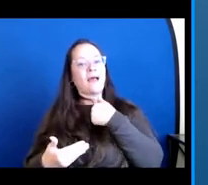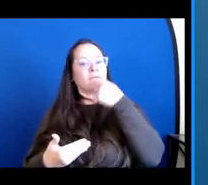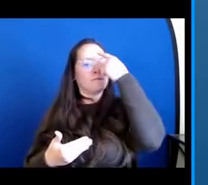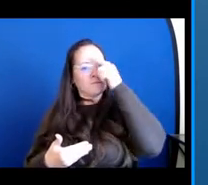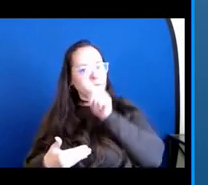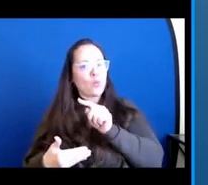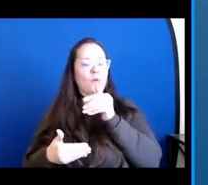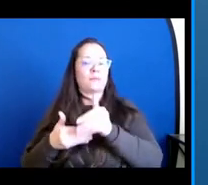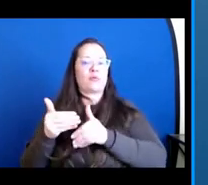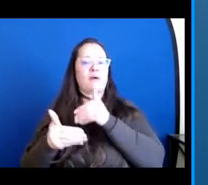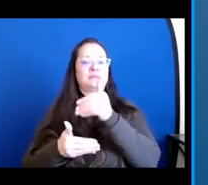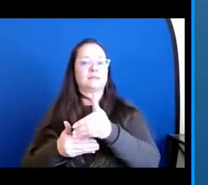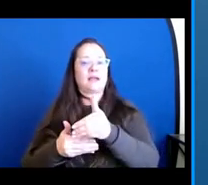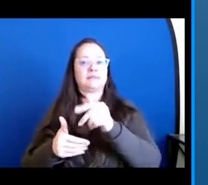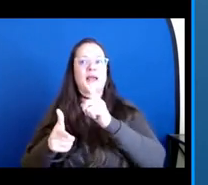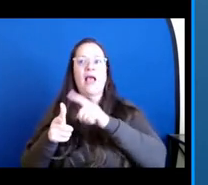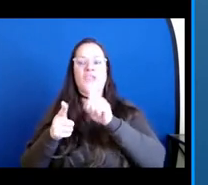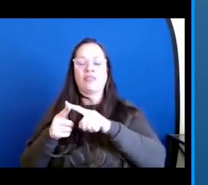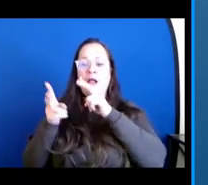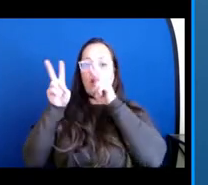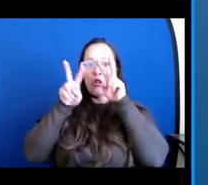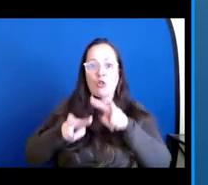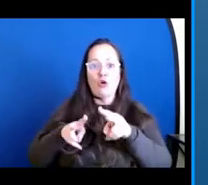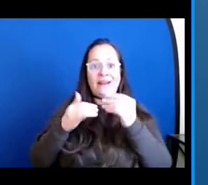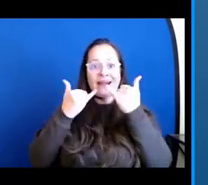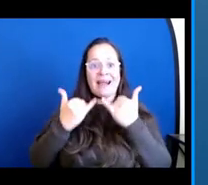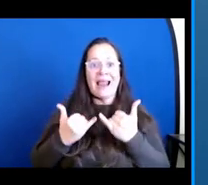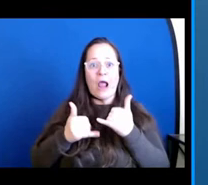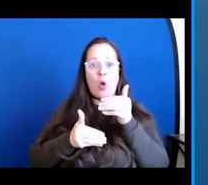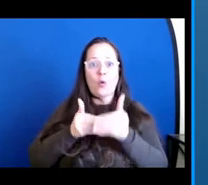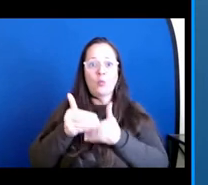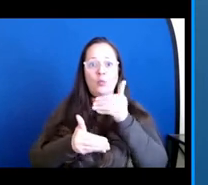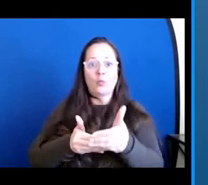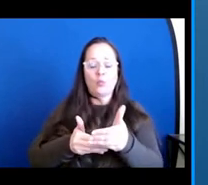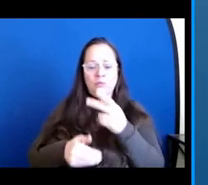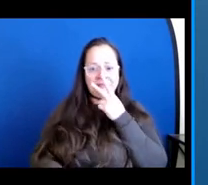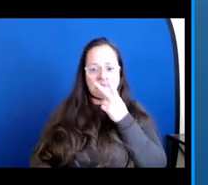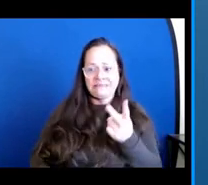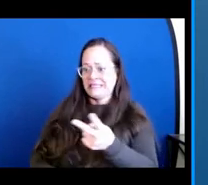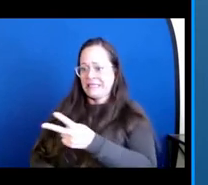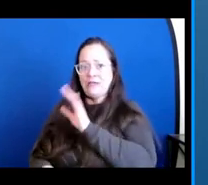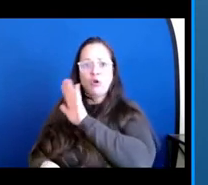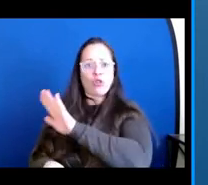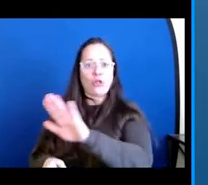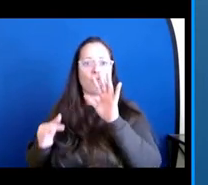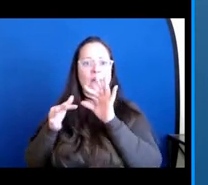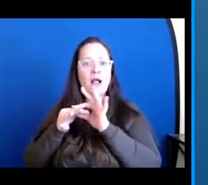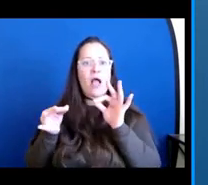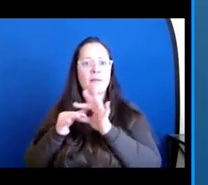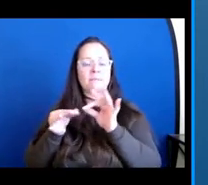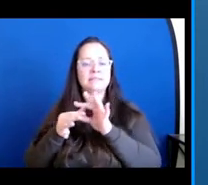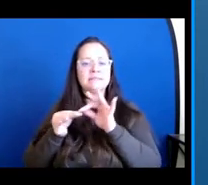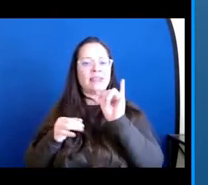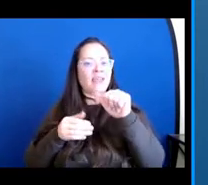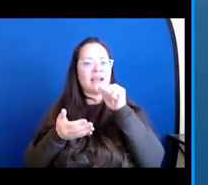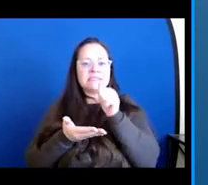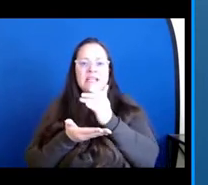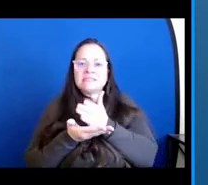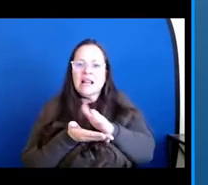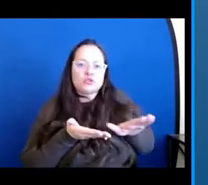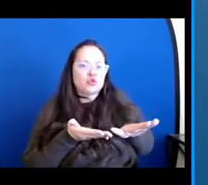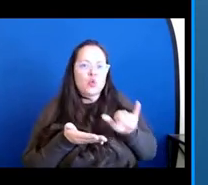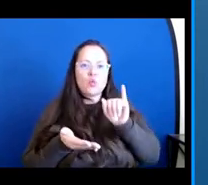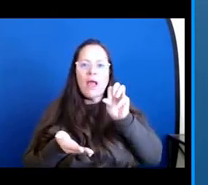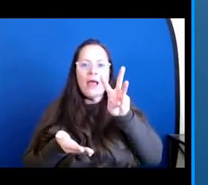but then to look at this process now you know to see everyone's comments it does not exclude Iowa from this